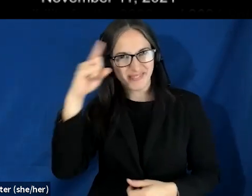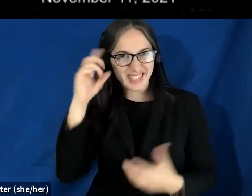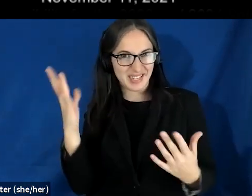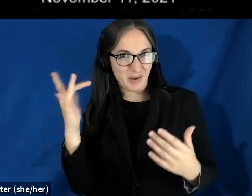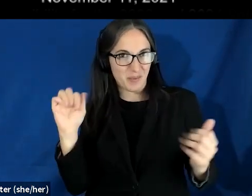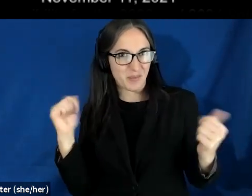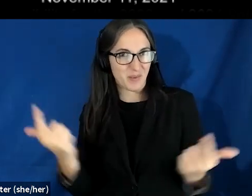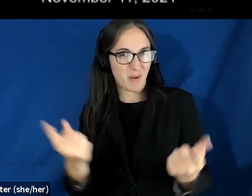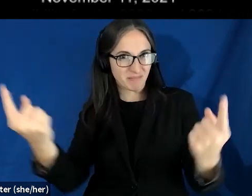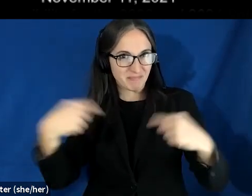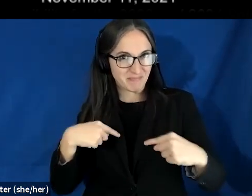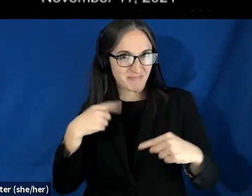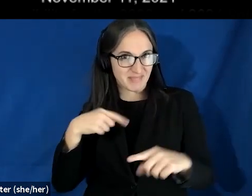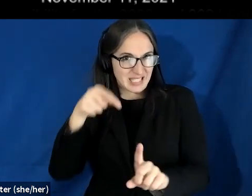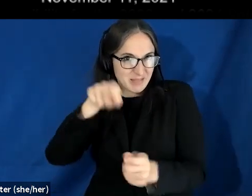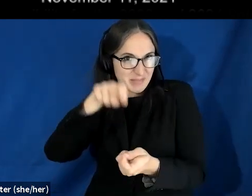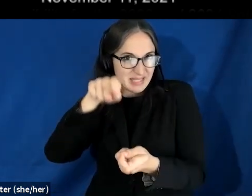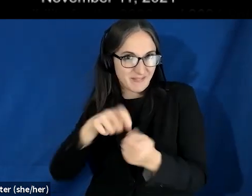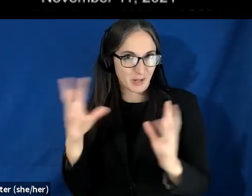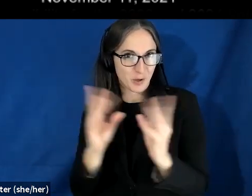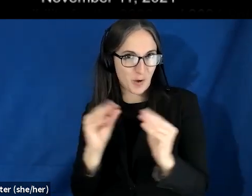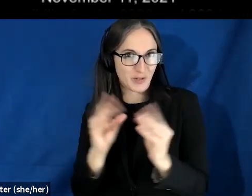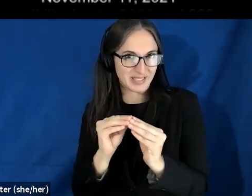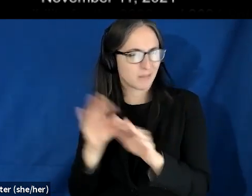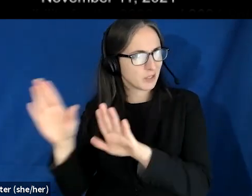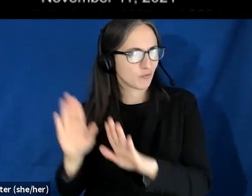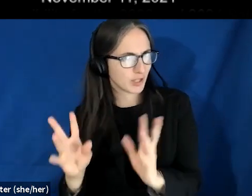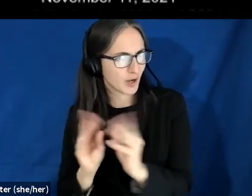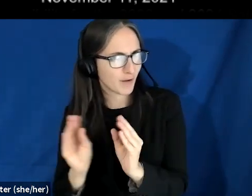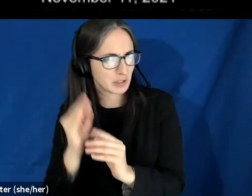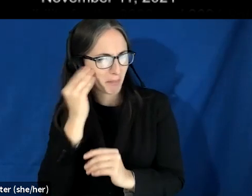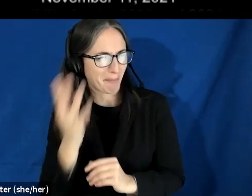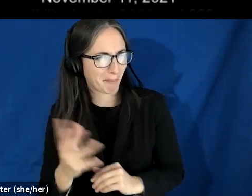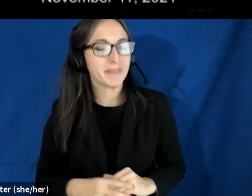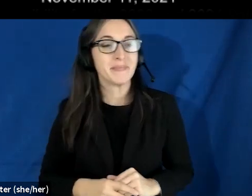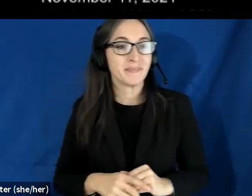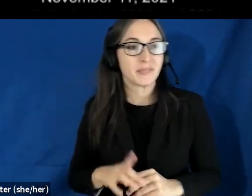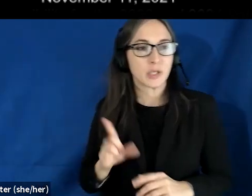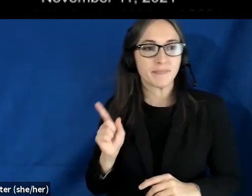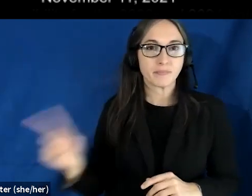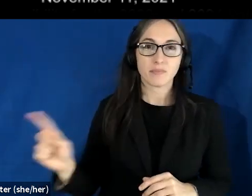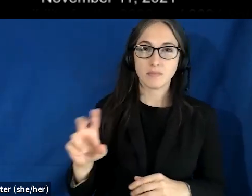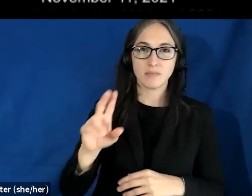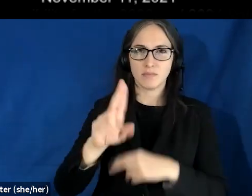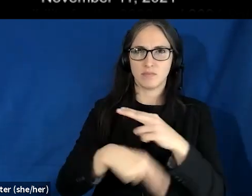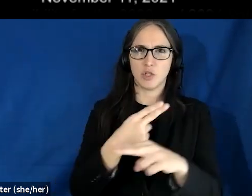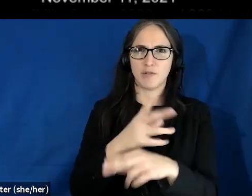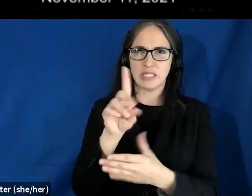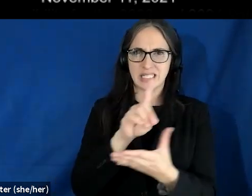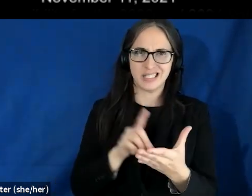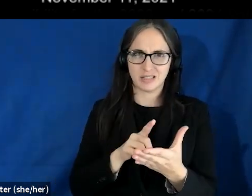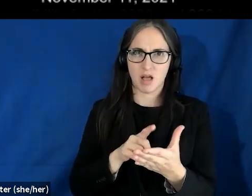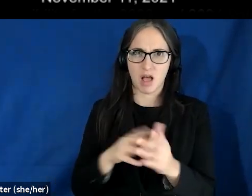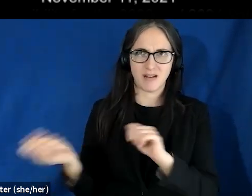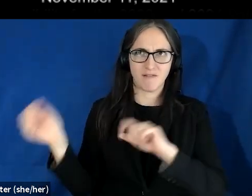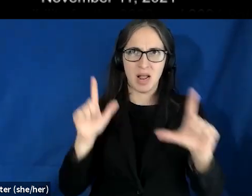by the way. And so what does a framework look like? And so I did a lot of research on this, and that, there isn't one answer to this, but I